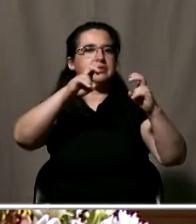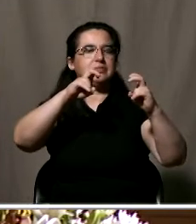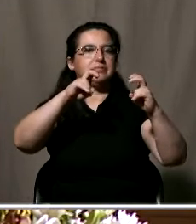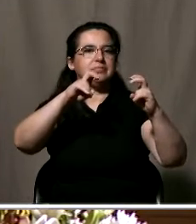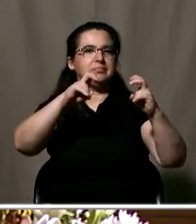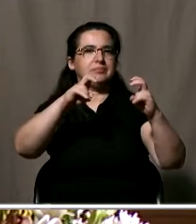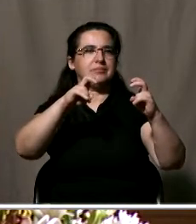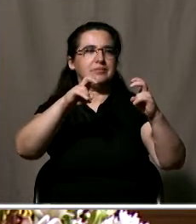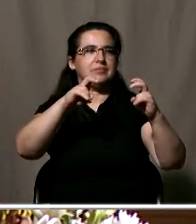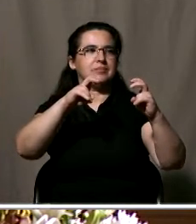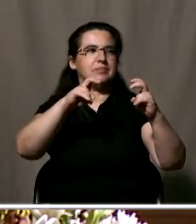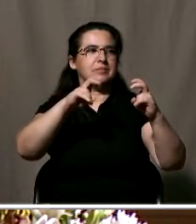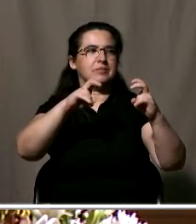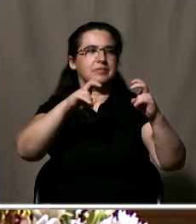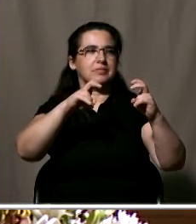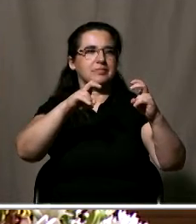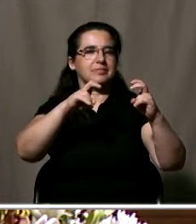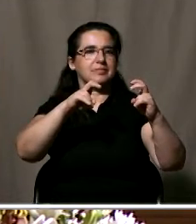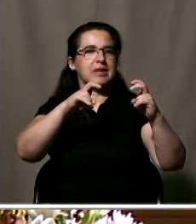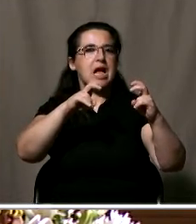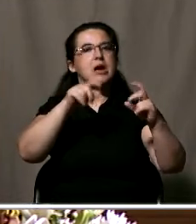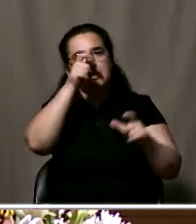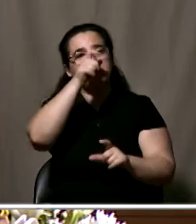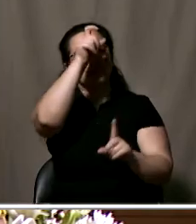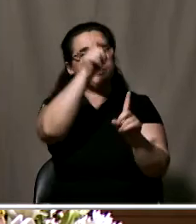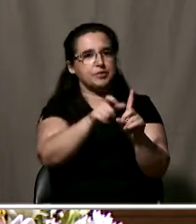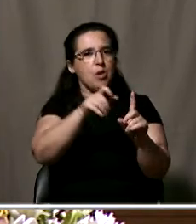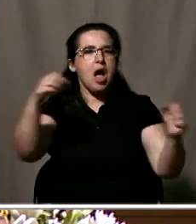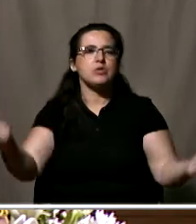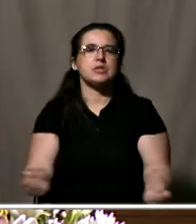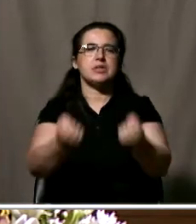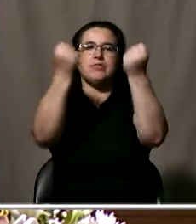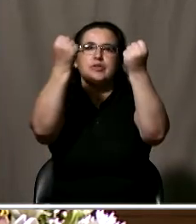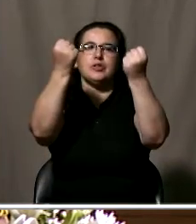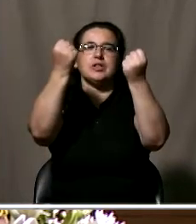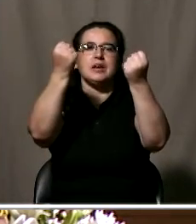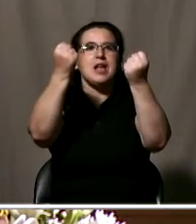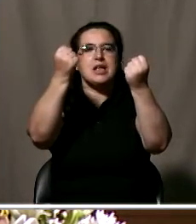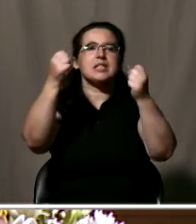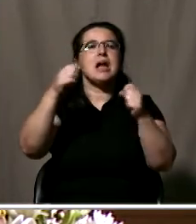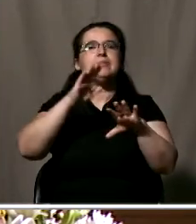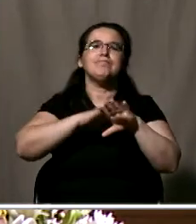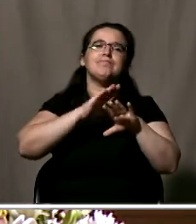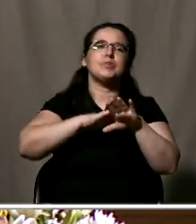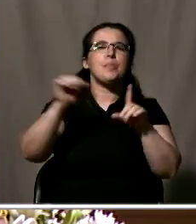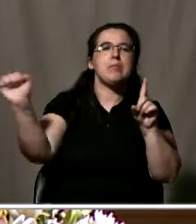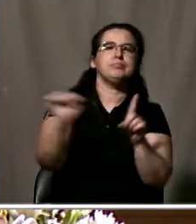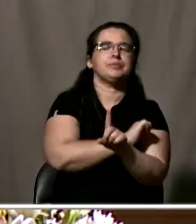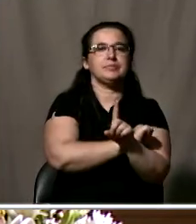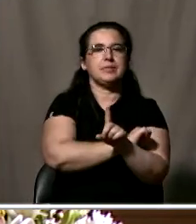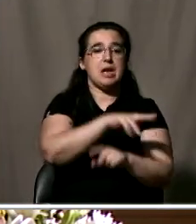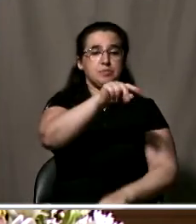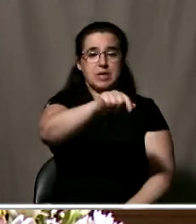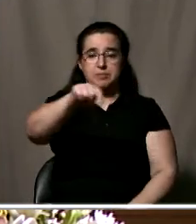a savior that redeemed him. Aquele que é o Salvador e que o redimiu. Four places not to look. Quatro locais para onde não podemos your